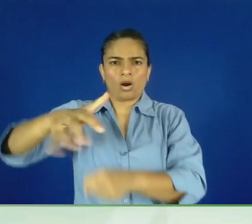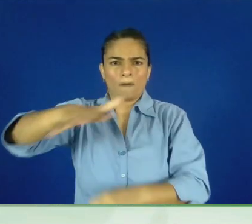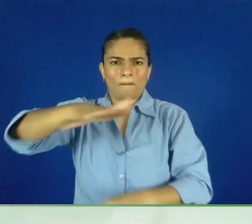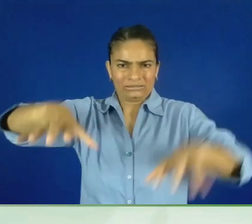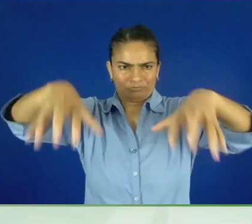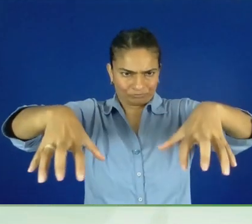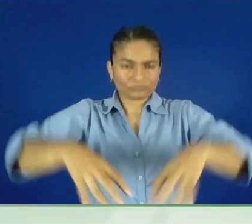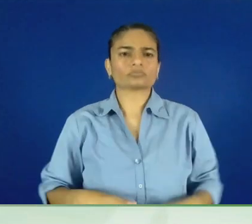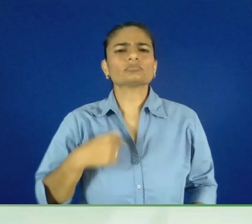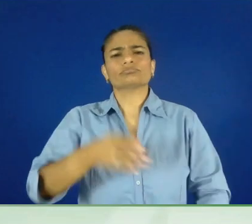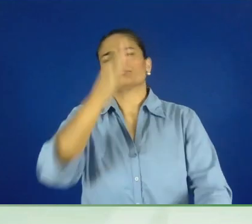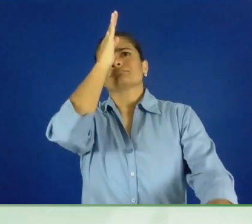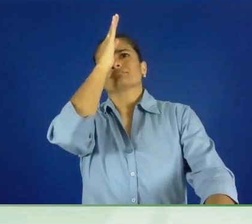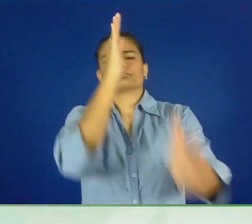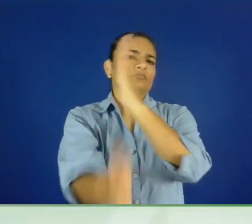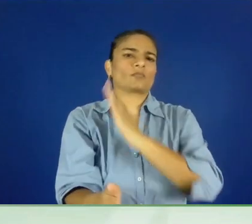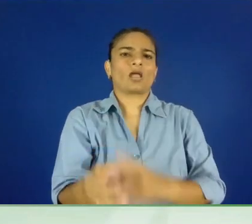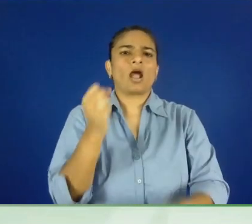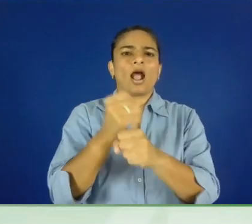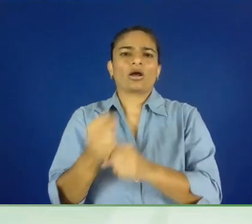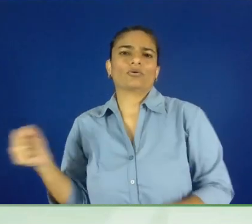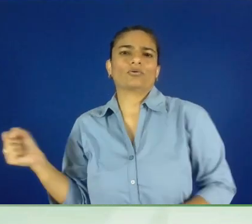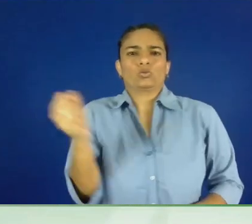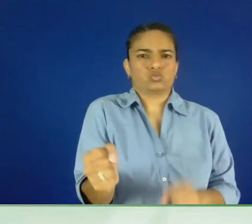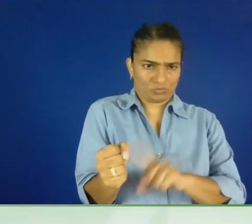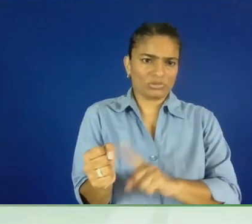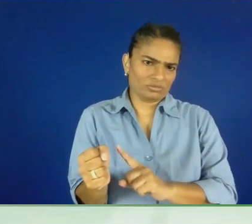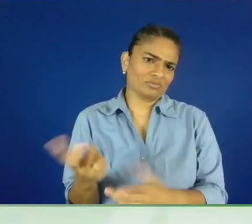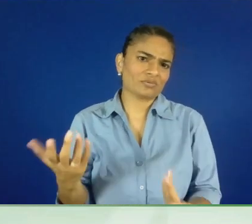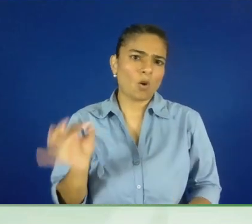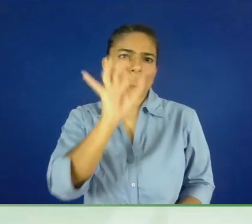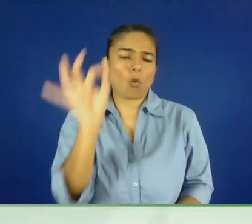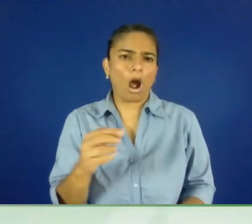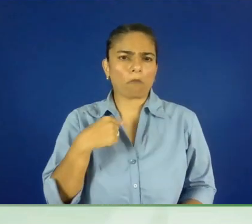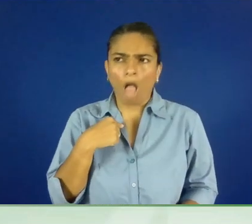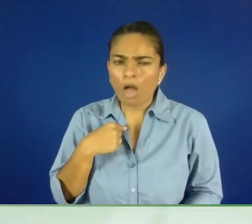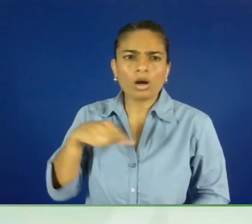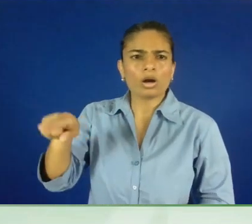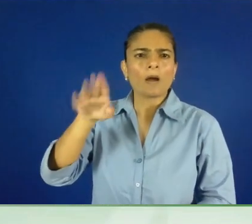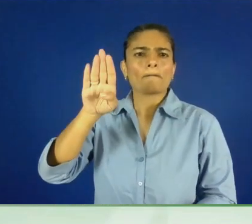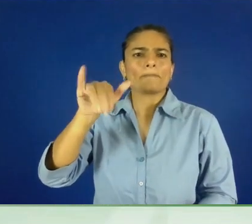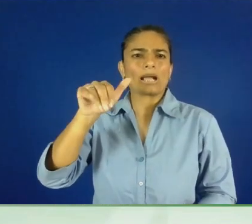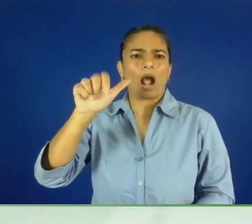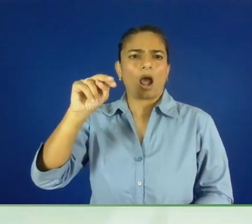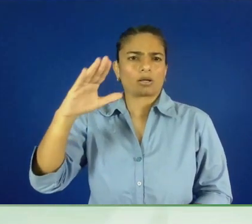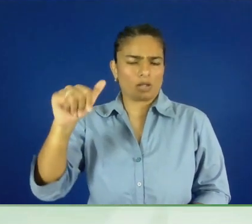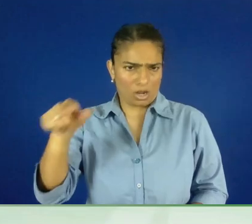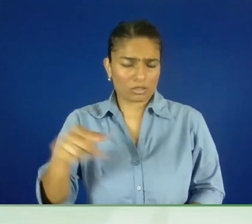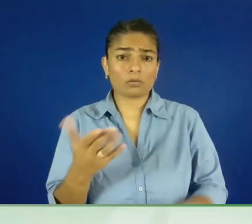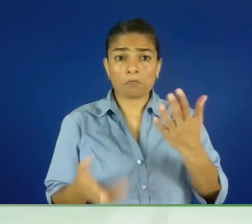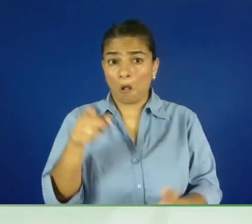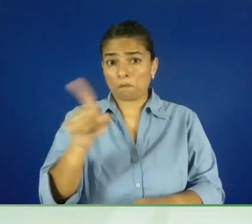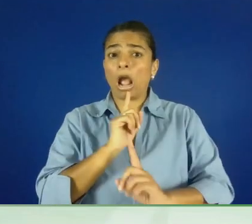you could answer this. Can you think of other ways in which there are challenges with AI in the workplace?